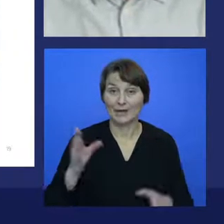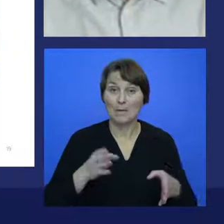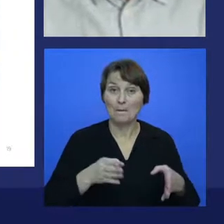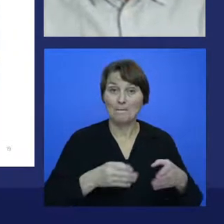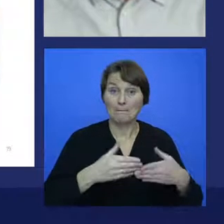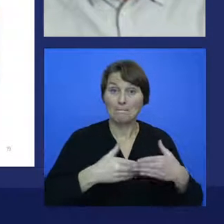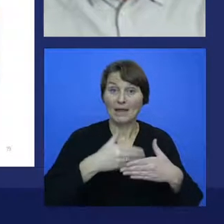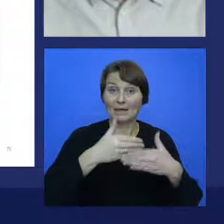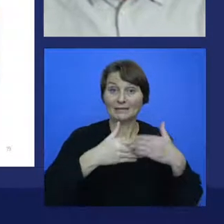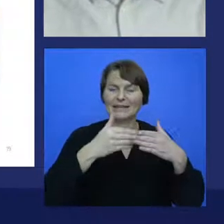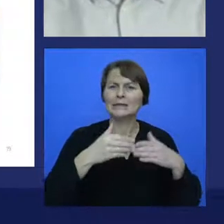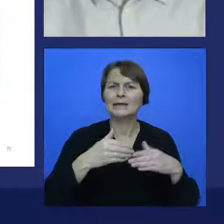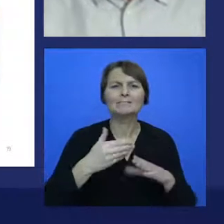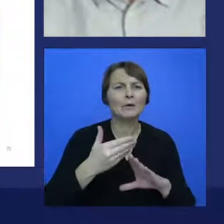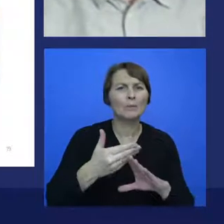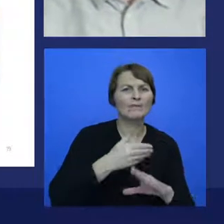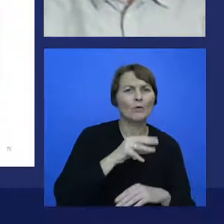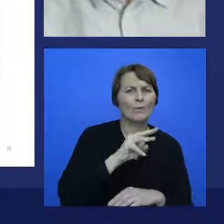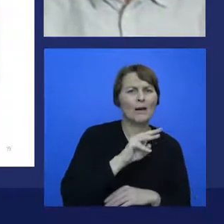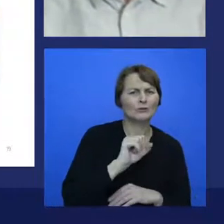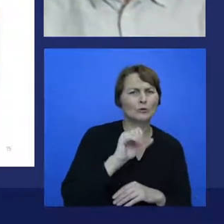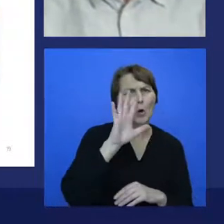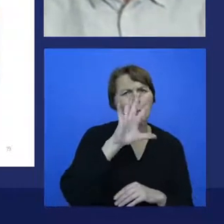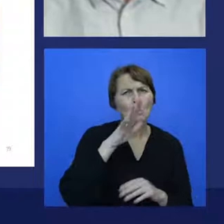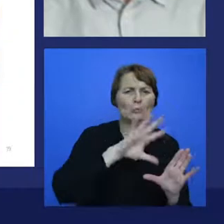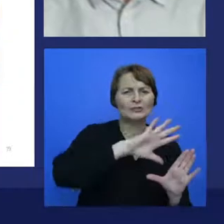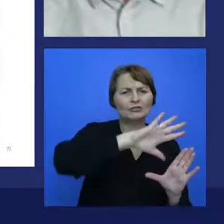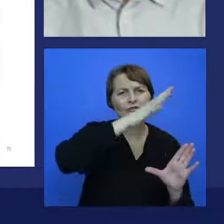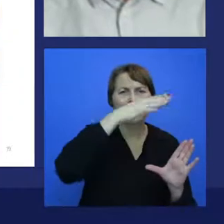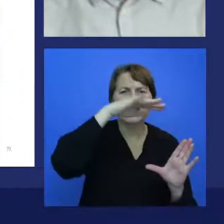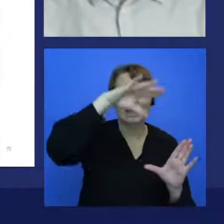other than its shape as seen from space, but we've managed to create these